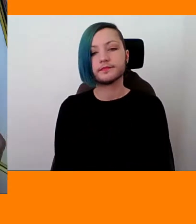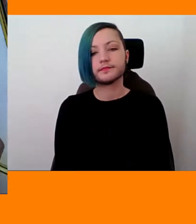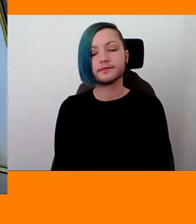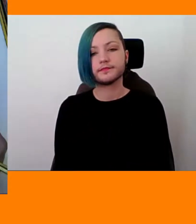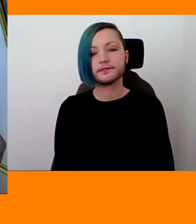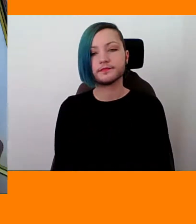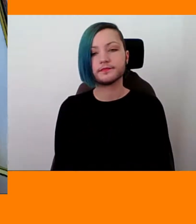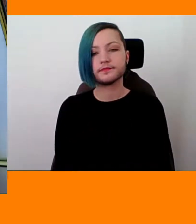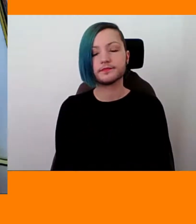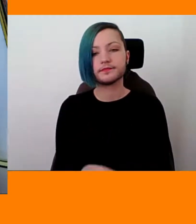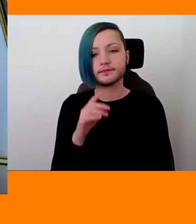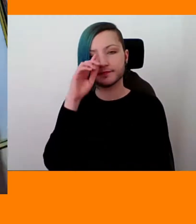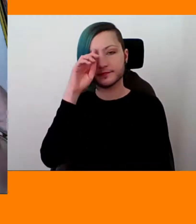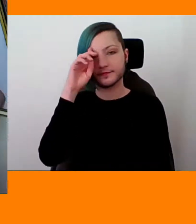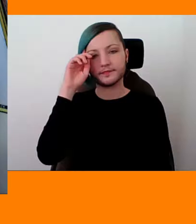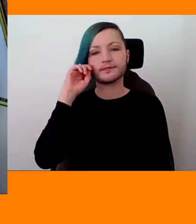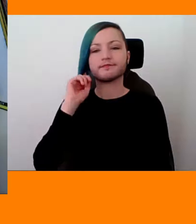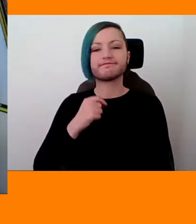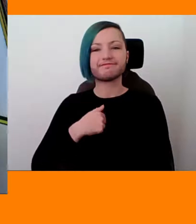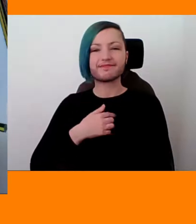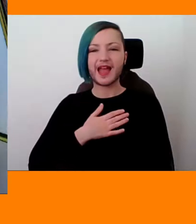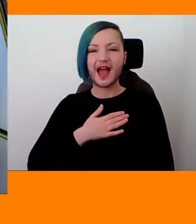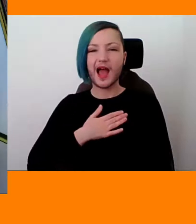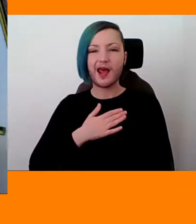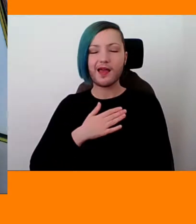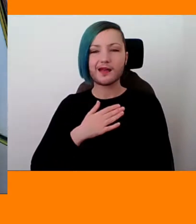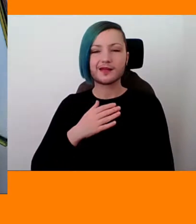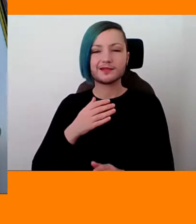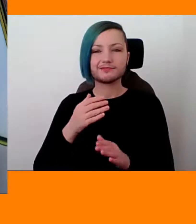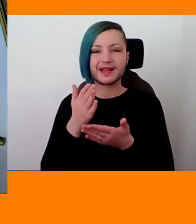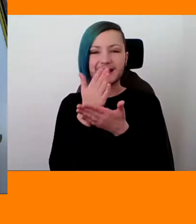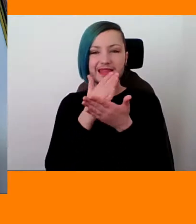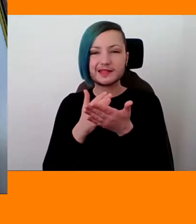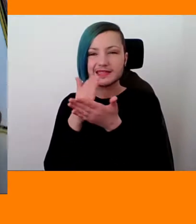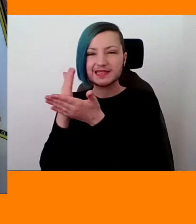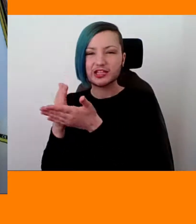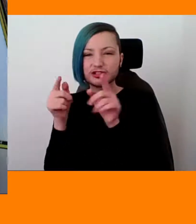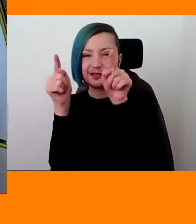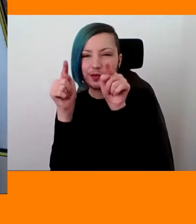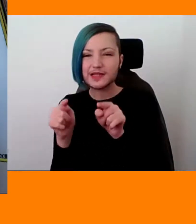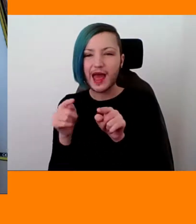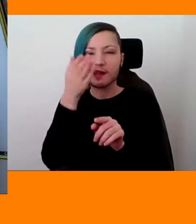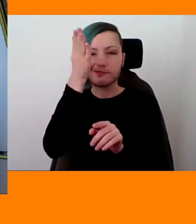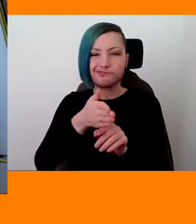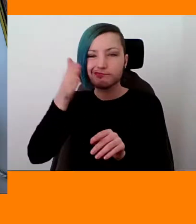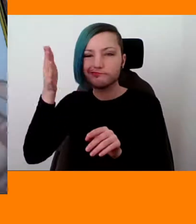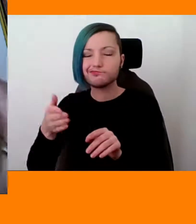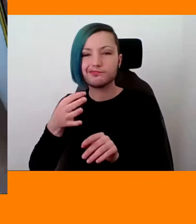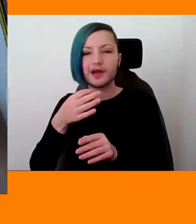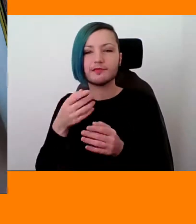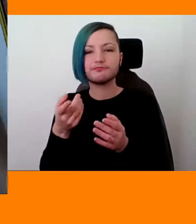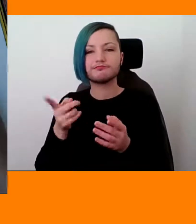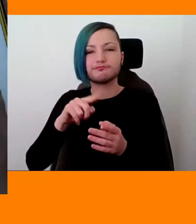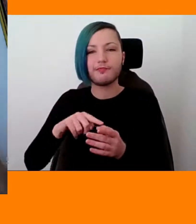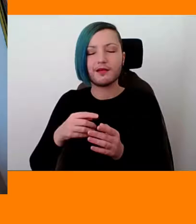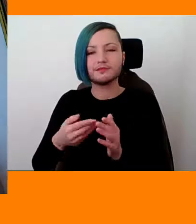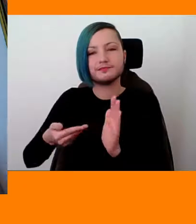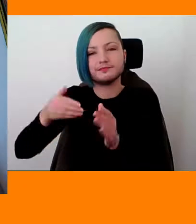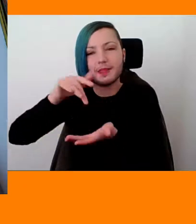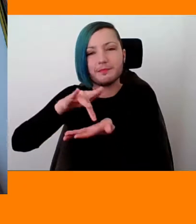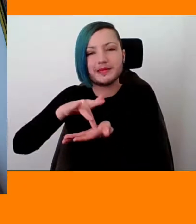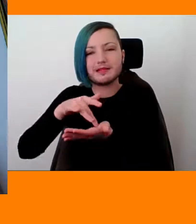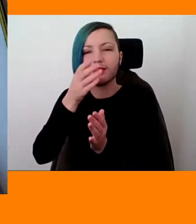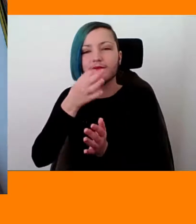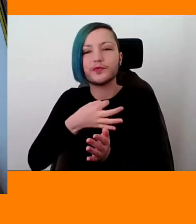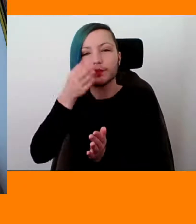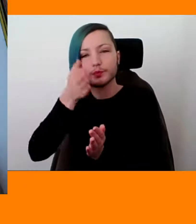I like to do them right on the section where I've sectioned their hair up and a couple in the middle. So once you've